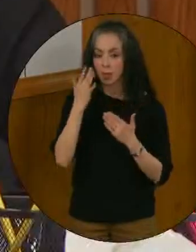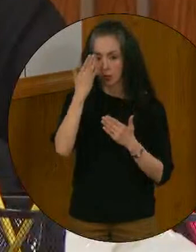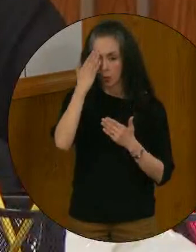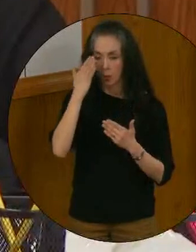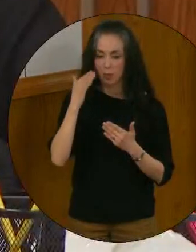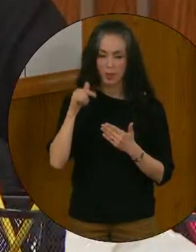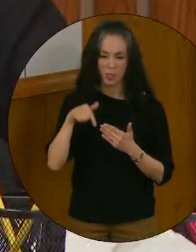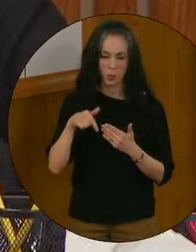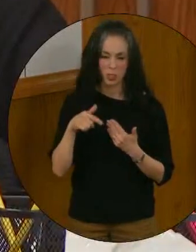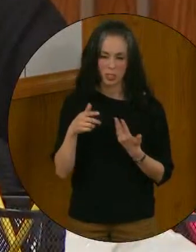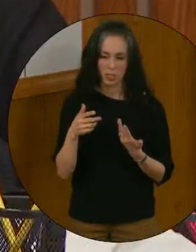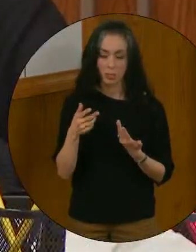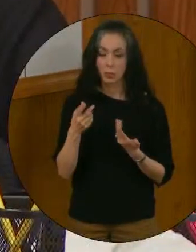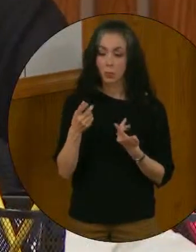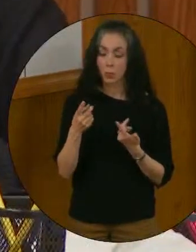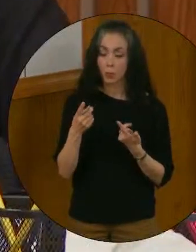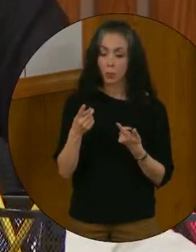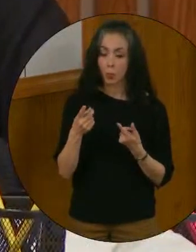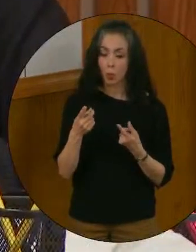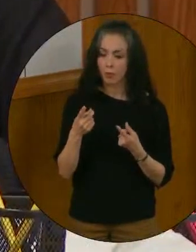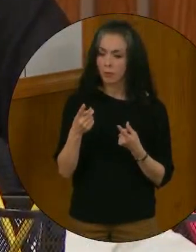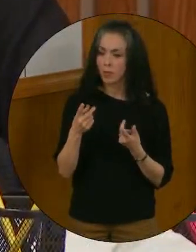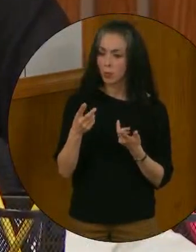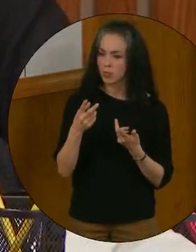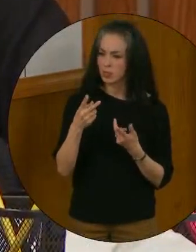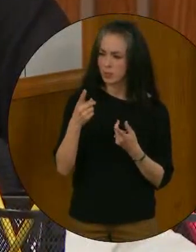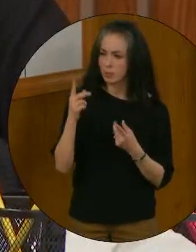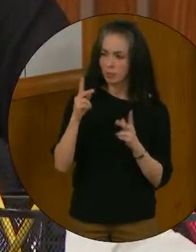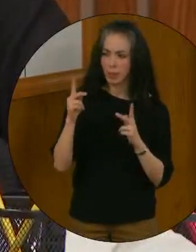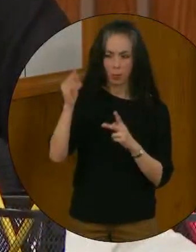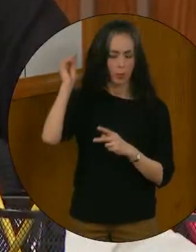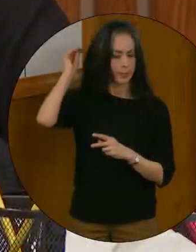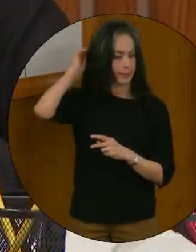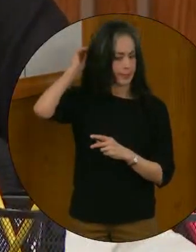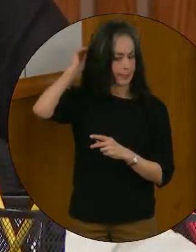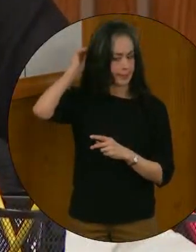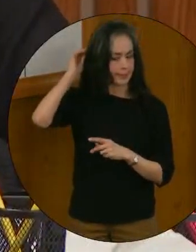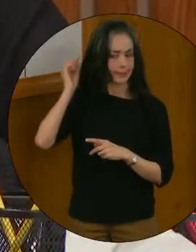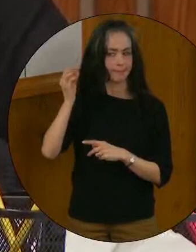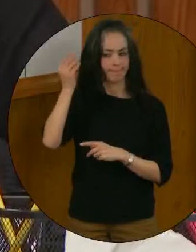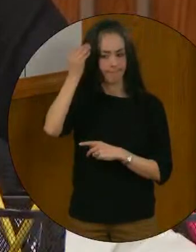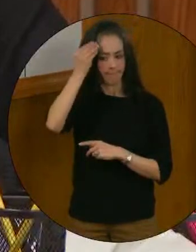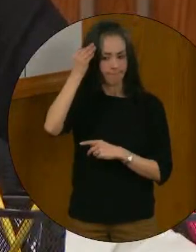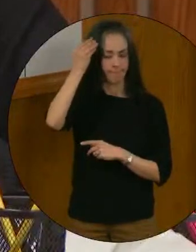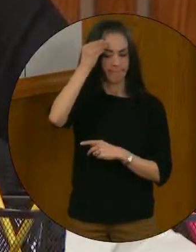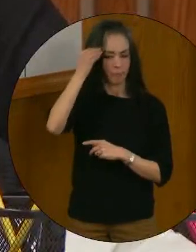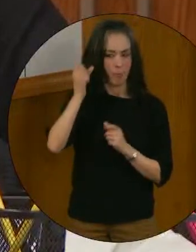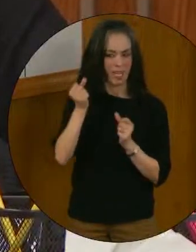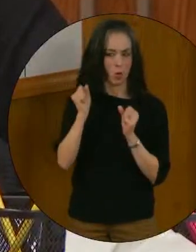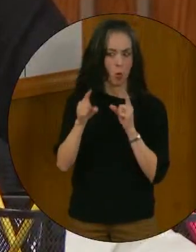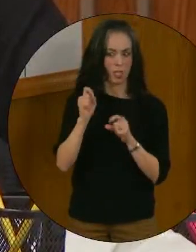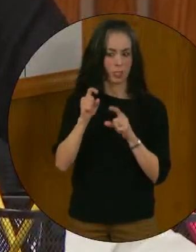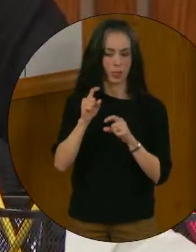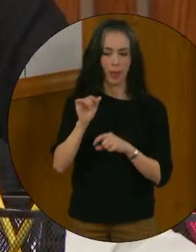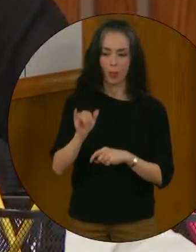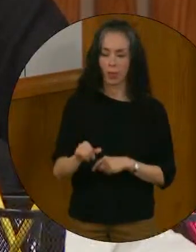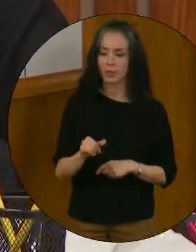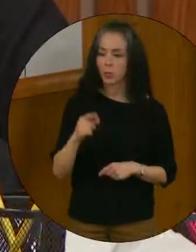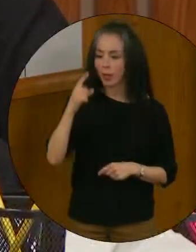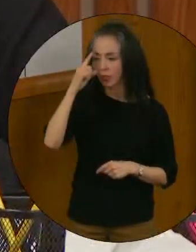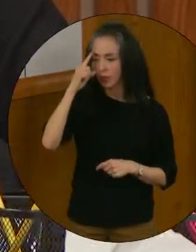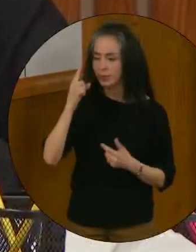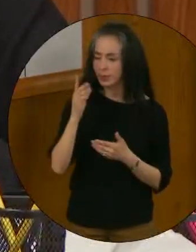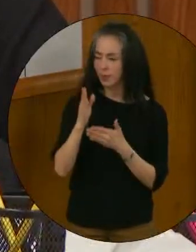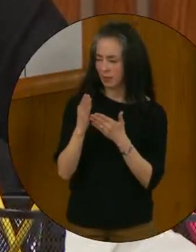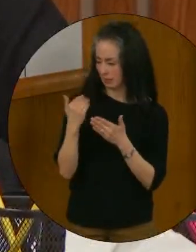was just, this was one that was very much on the minds of everyone, and they had a lot of questions about that. And I think that with, some